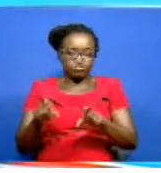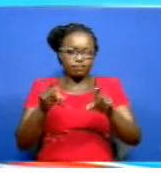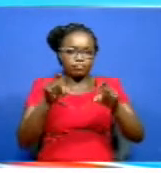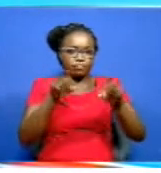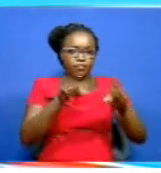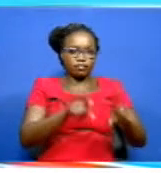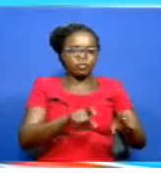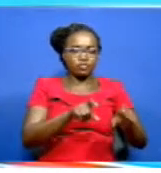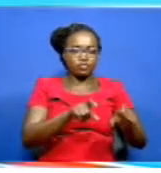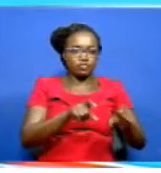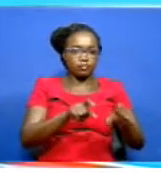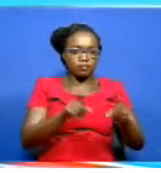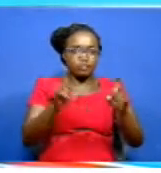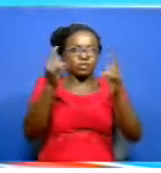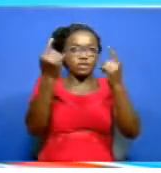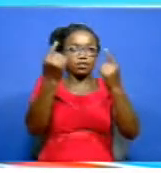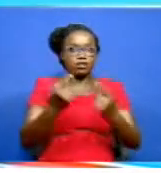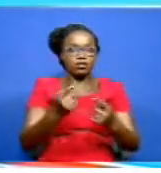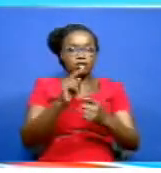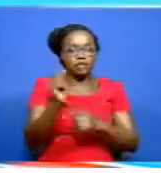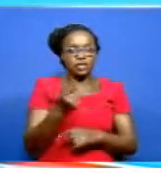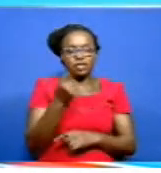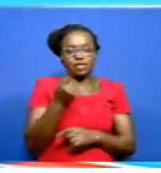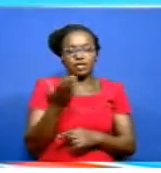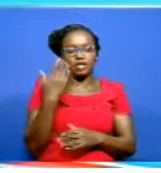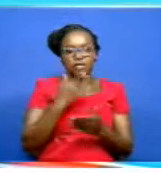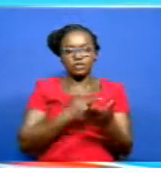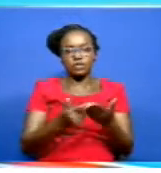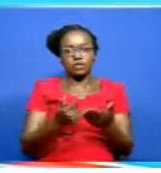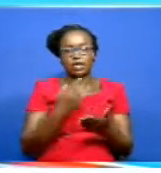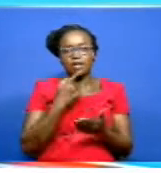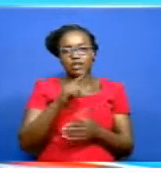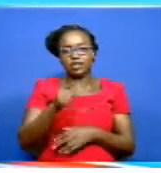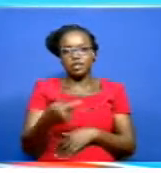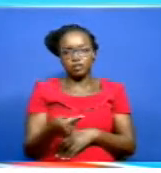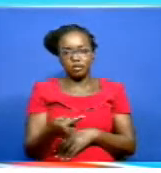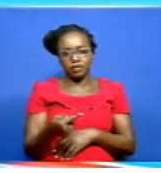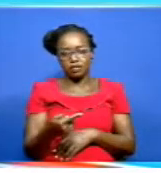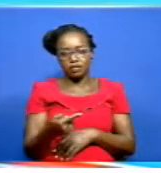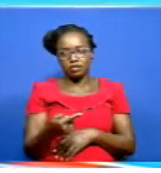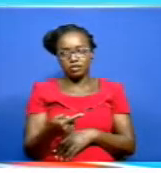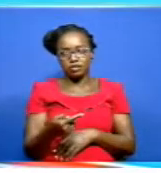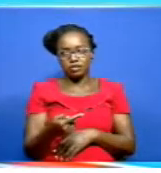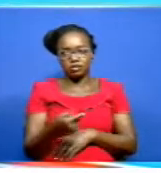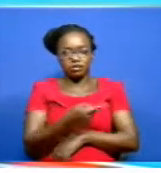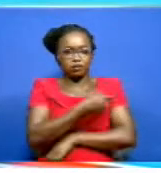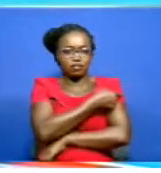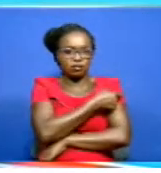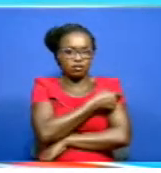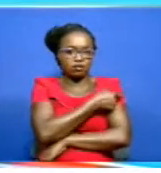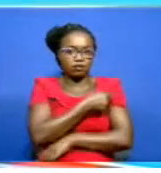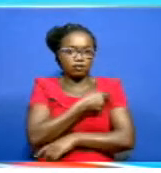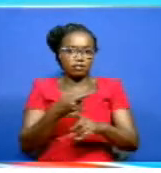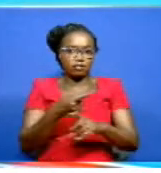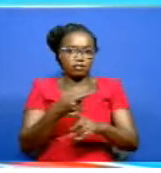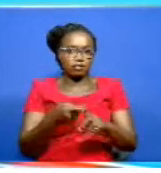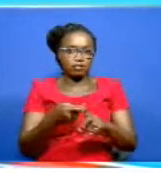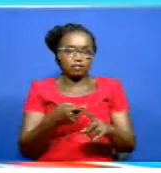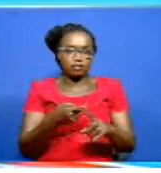And last week, I think it's last week, we also got 100,000 vaccines from our very good